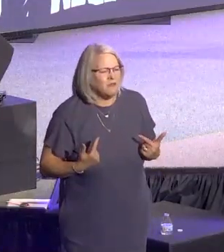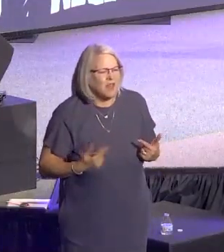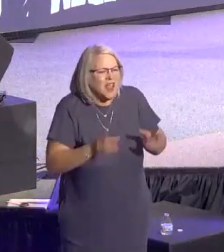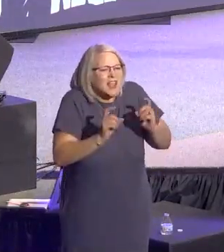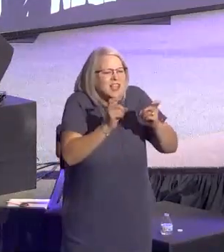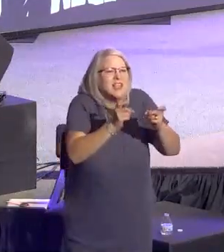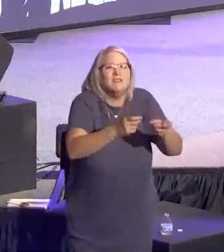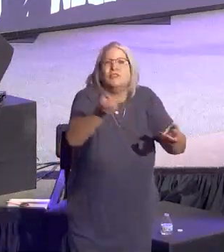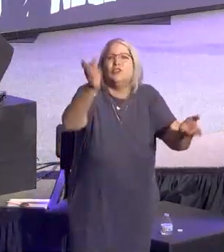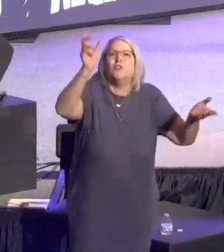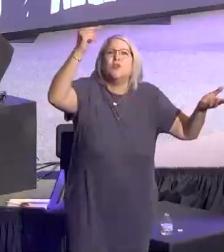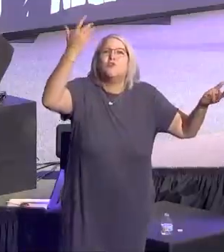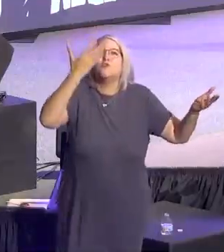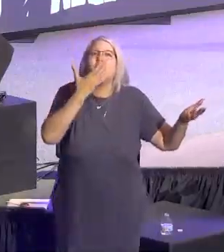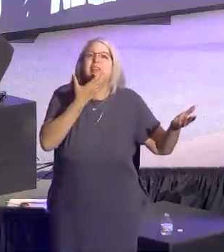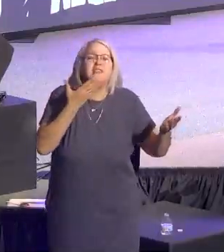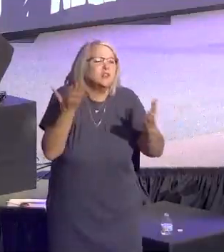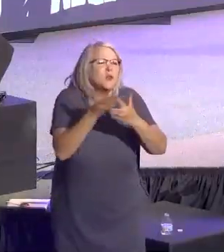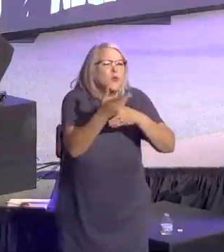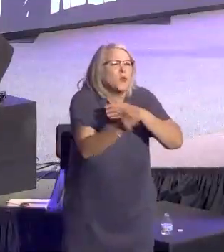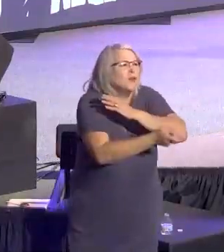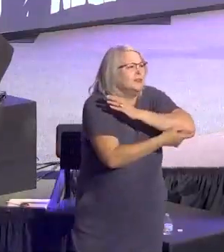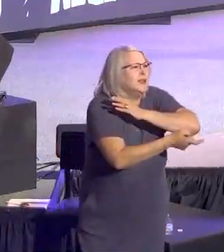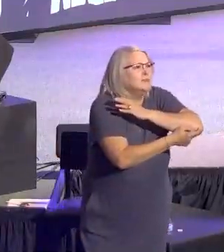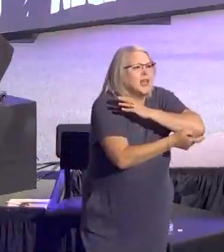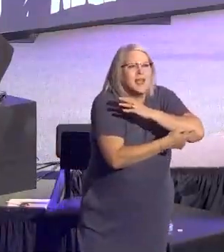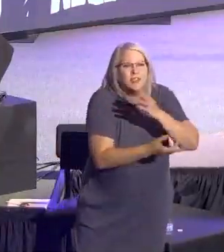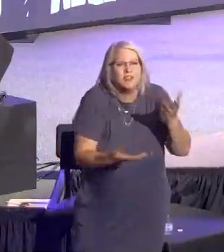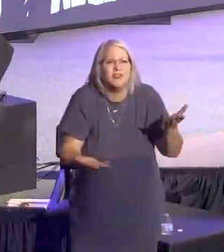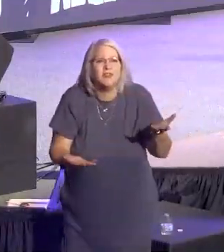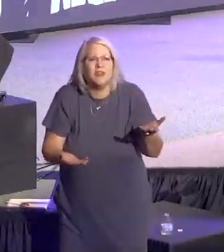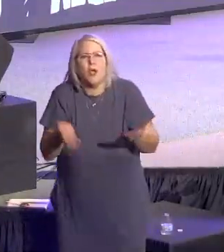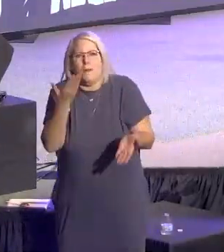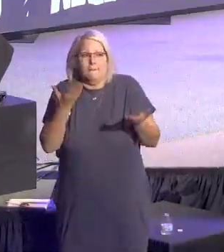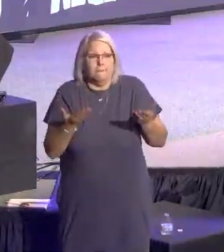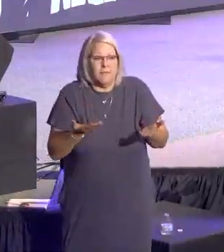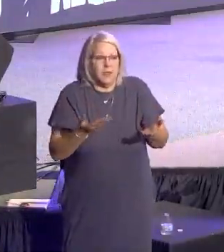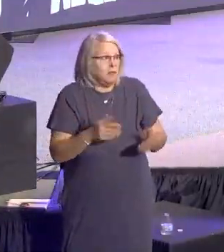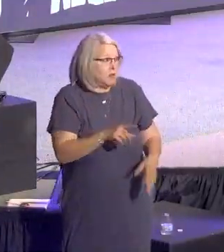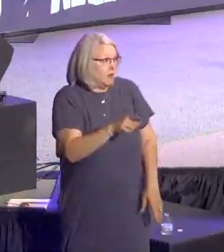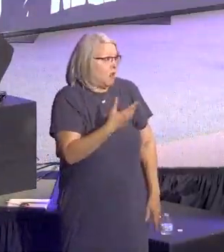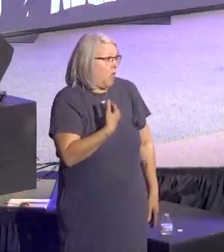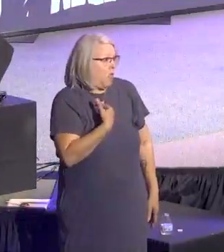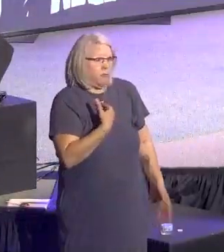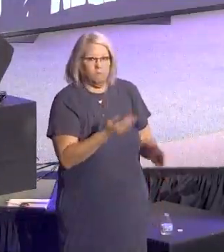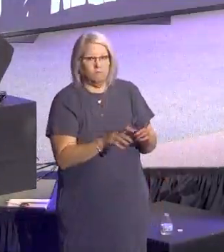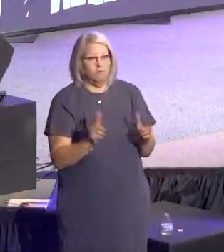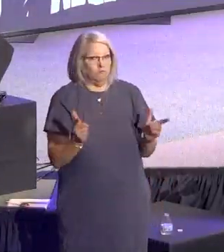grace to navigate temptation. And some of you are dealing with big time temptation right now.